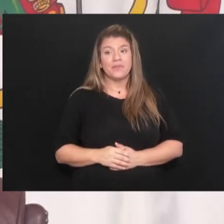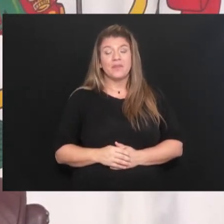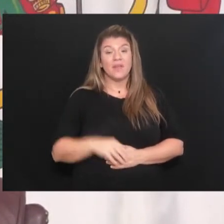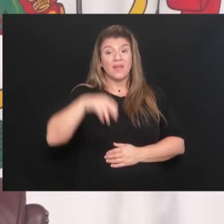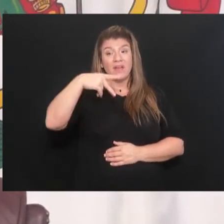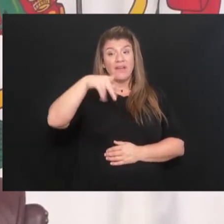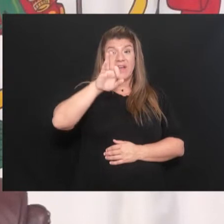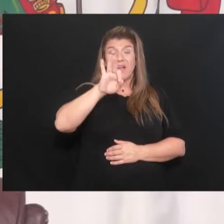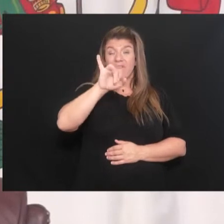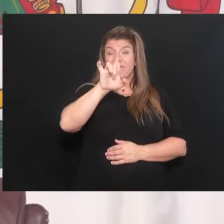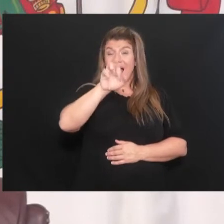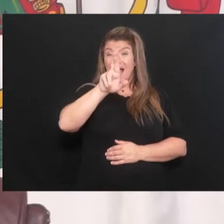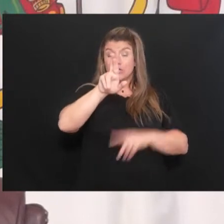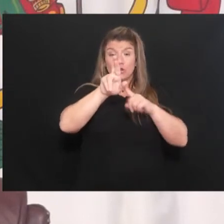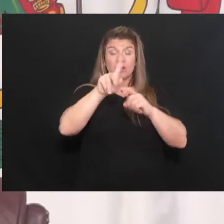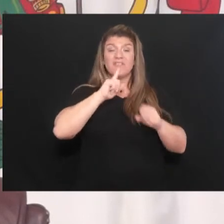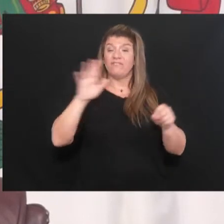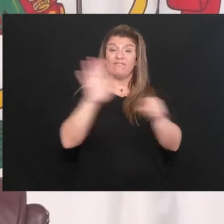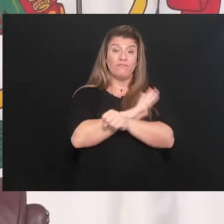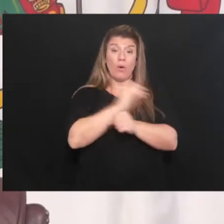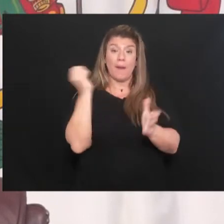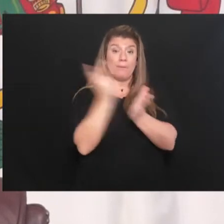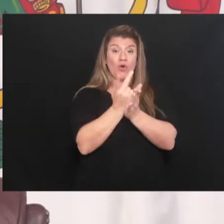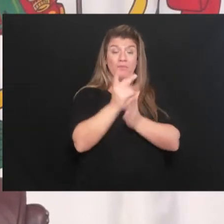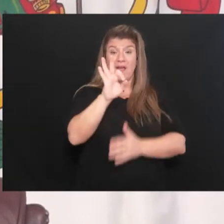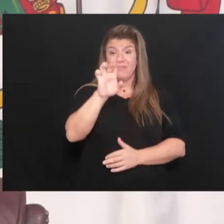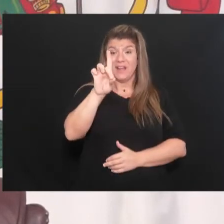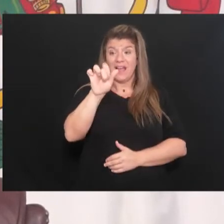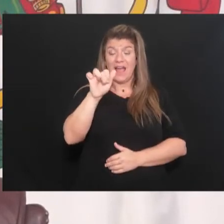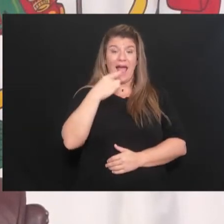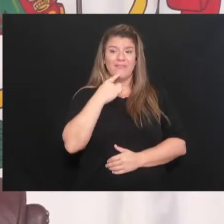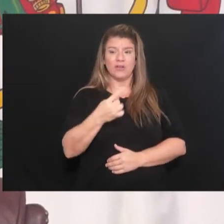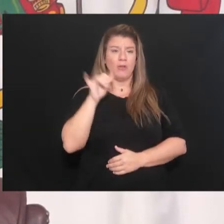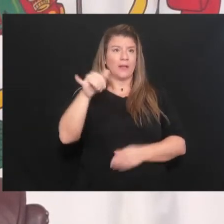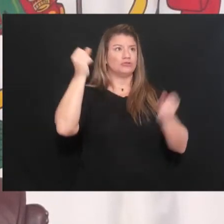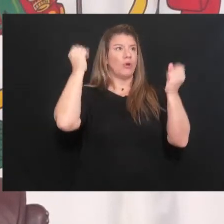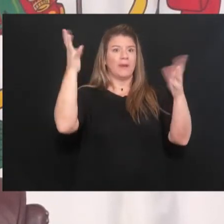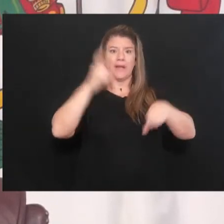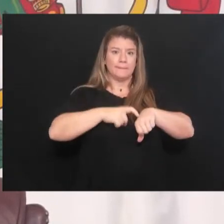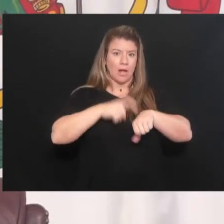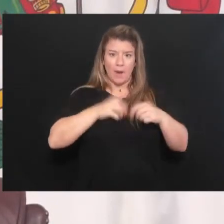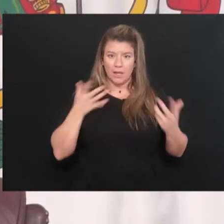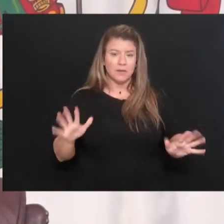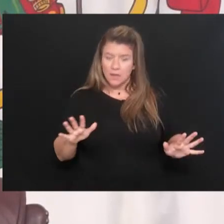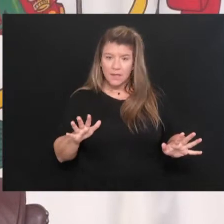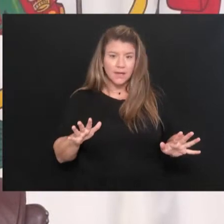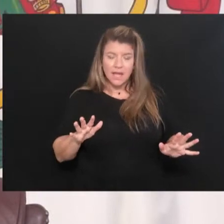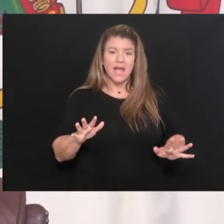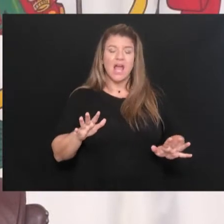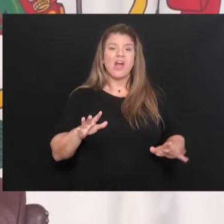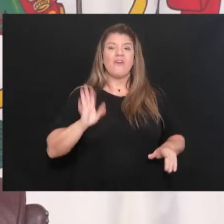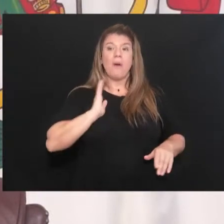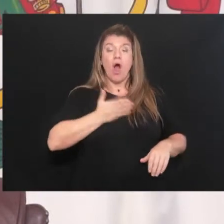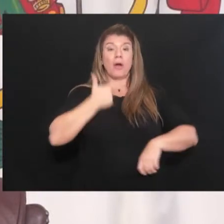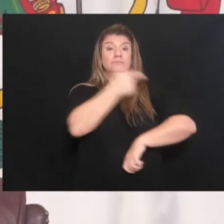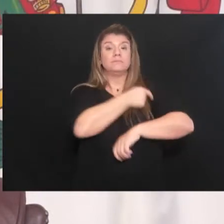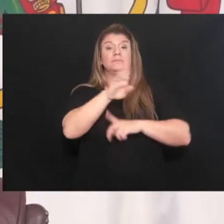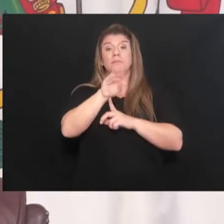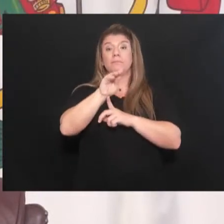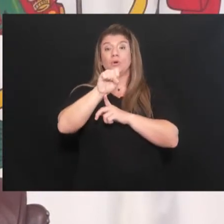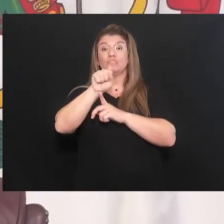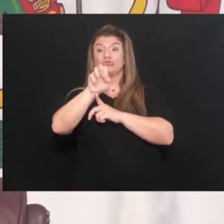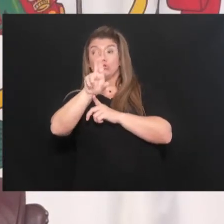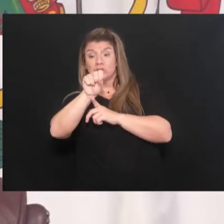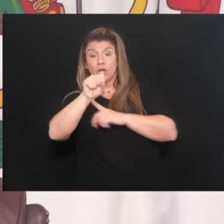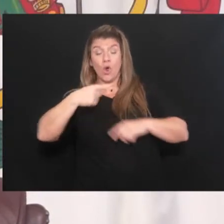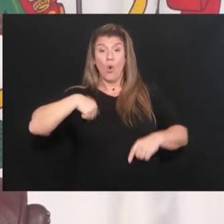Pfizer has been fully approved by the FDA. I've told you that 14 times. You know, from the standpoint of our booster shots, we stand